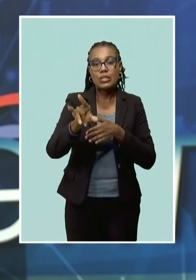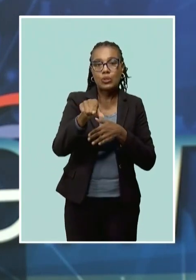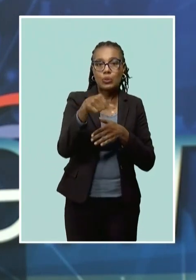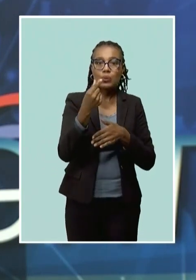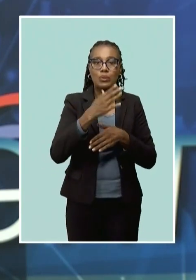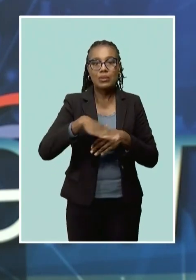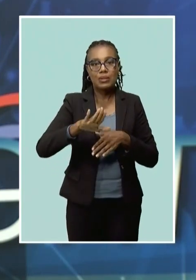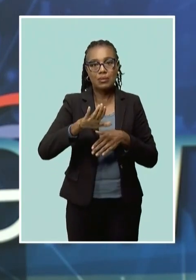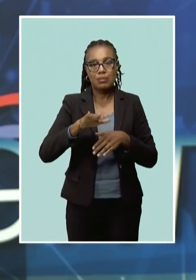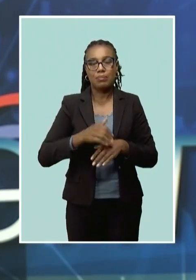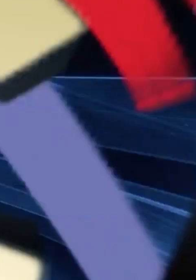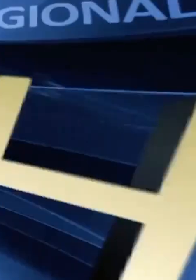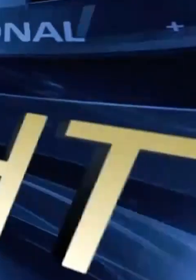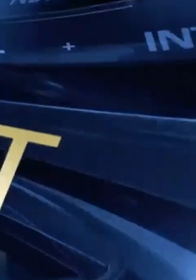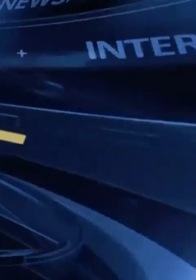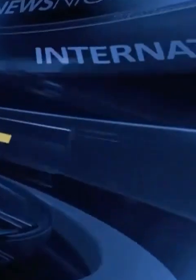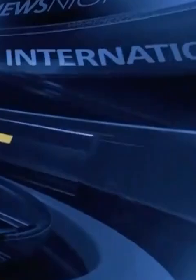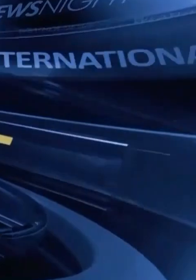launched.